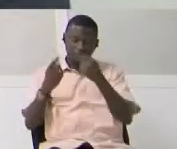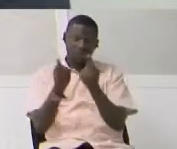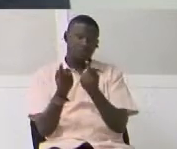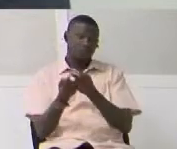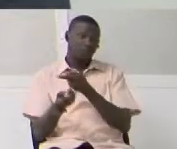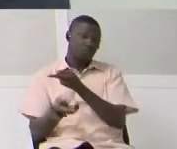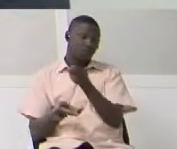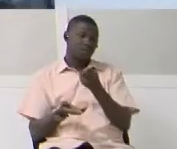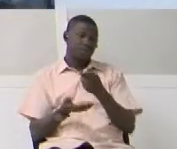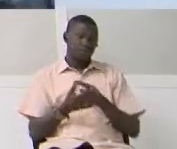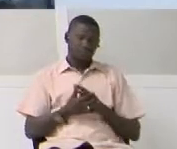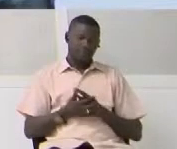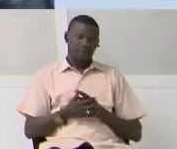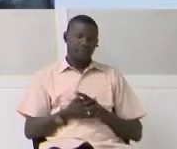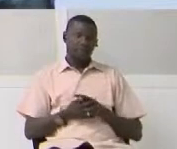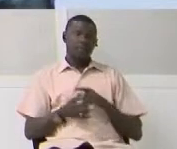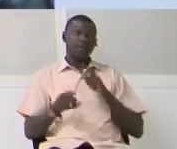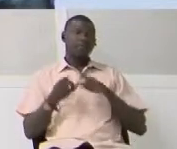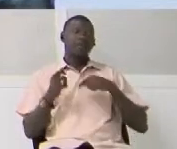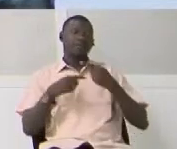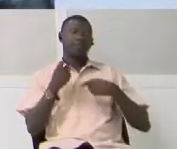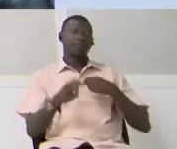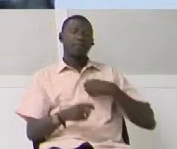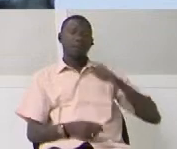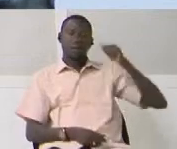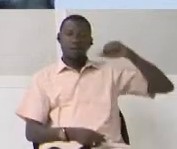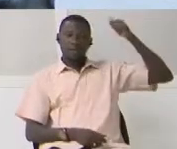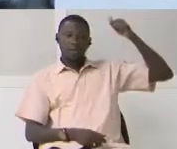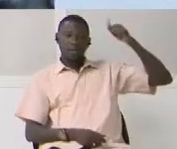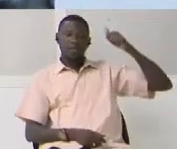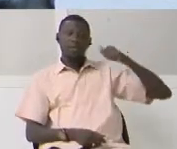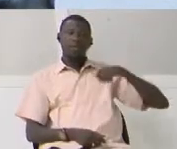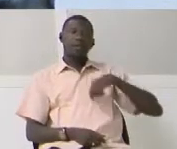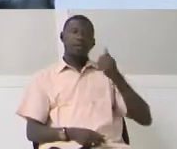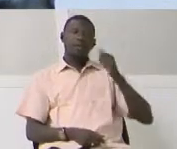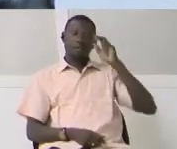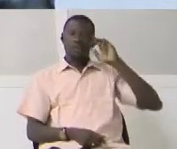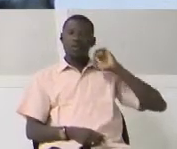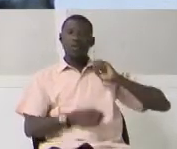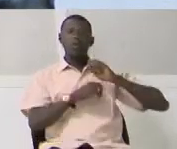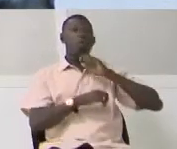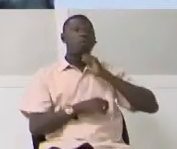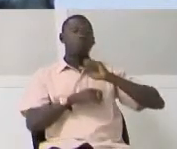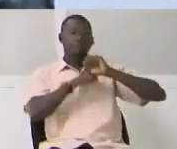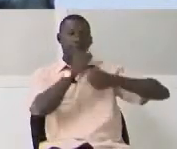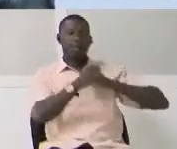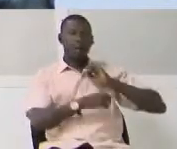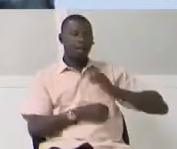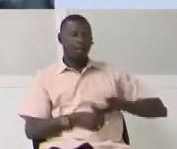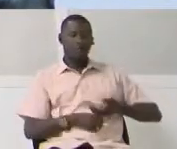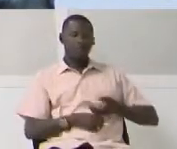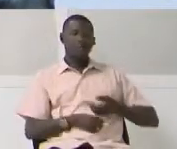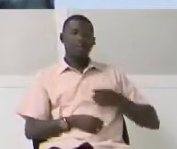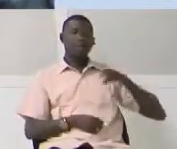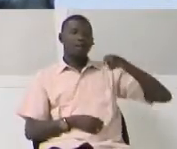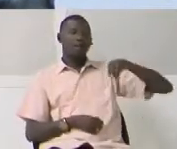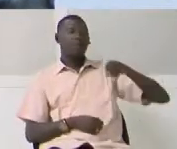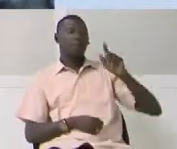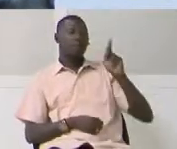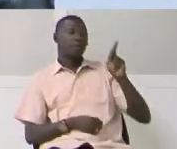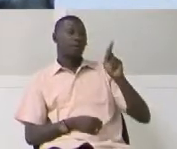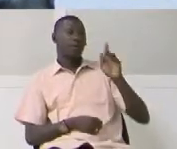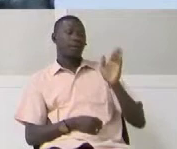aunt. Momo jikaram MK Kulbali. And the husband MK Kulbali. Most of same time yeb birkama la ko